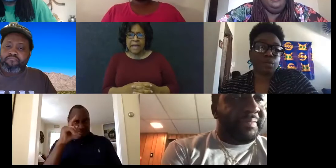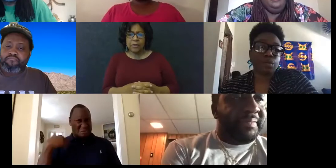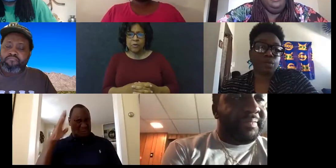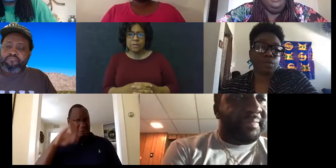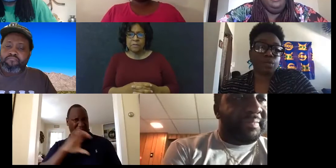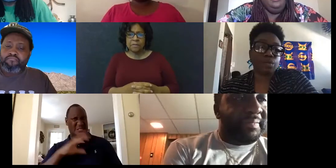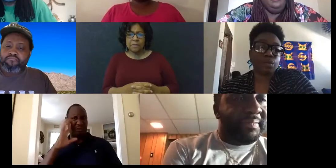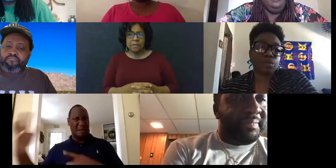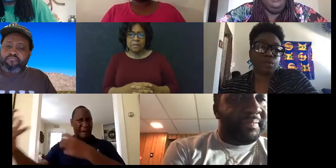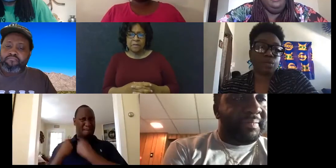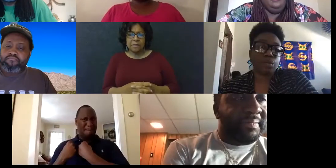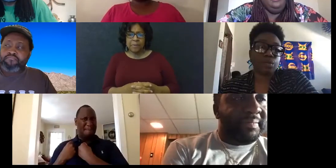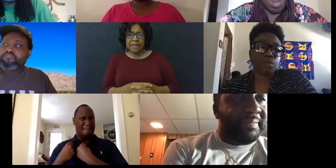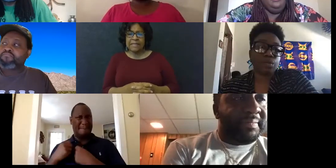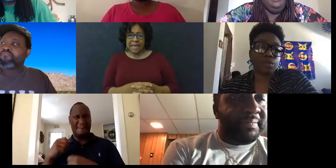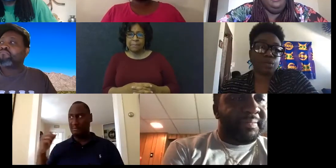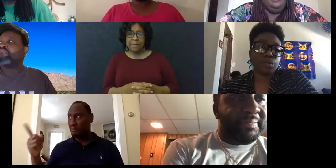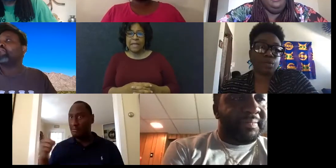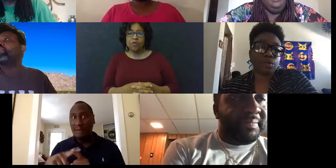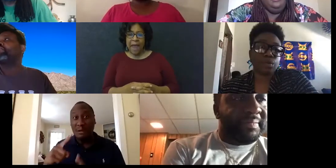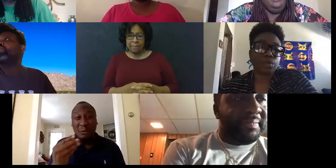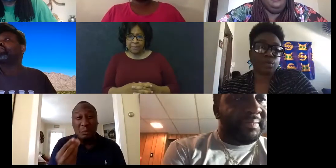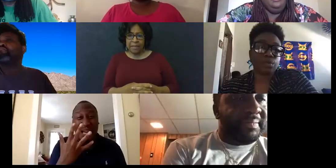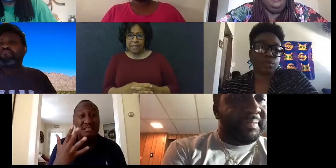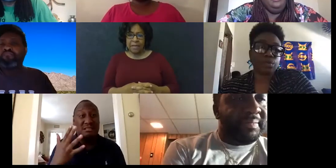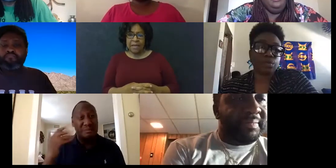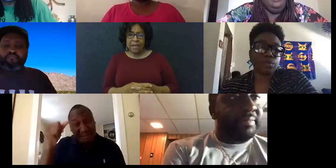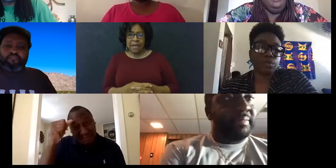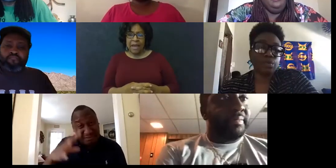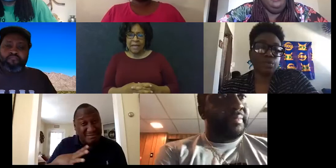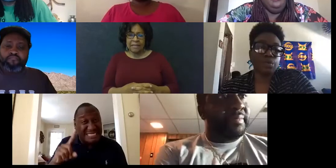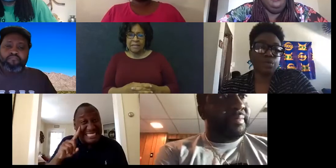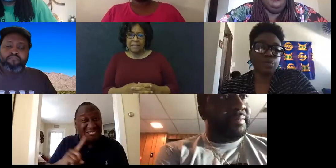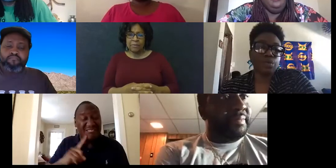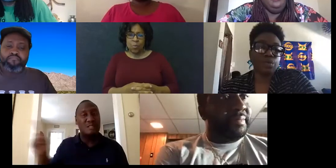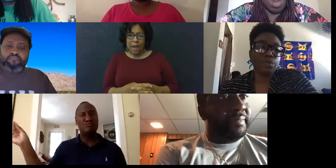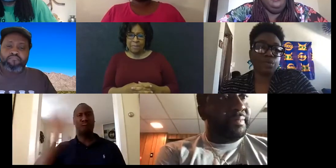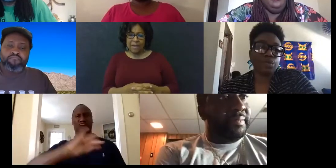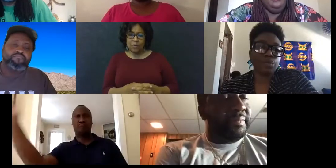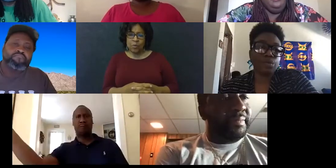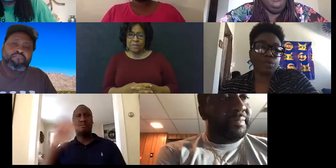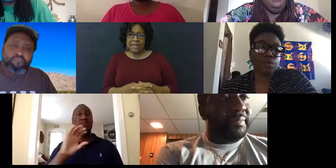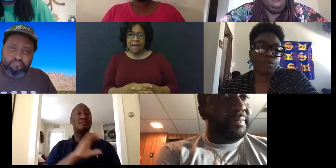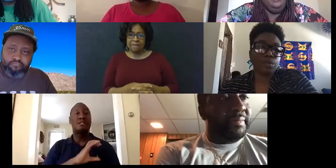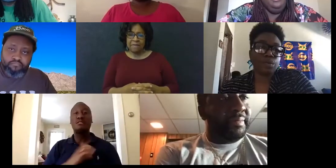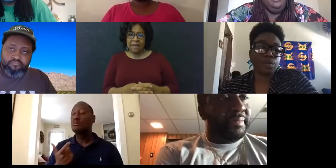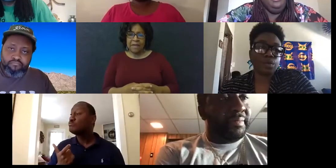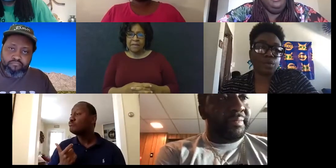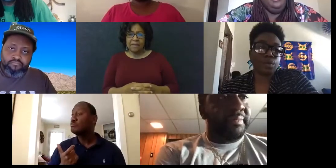and the police came and they grabbed me. And it was a white man who was